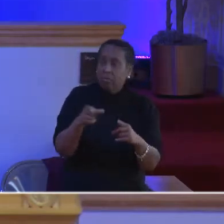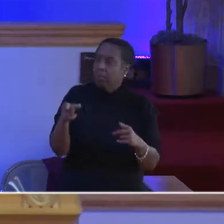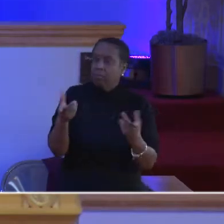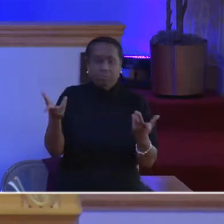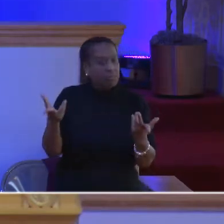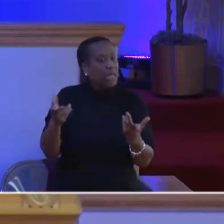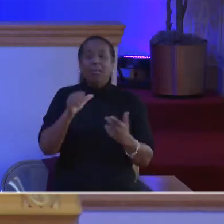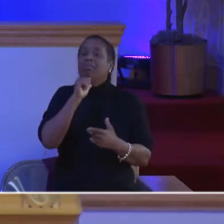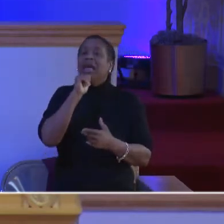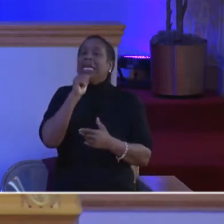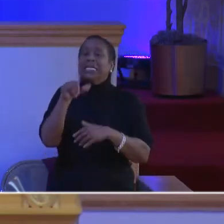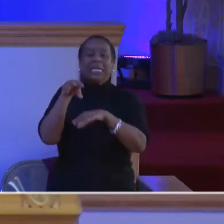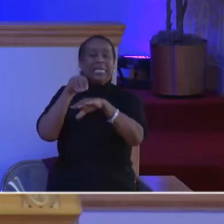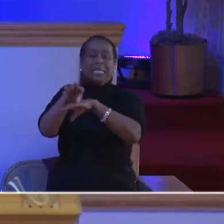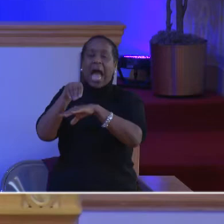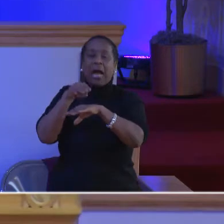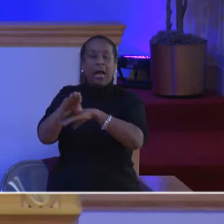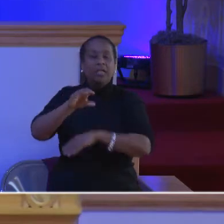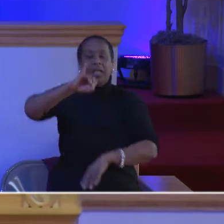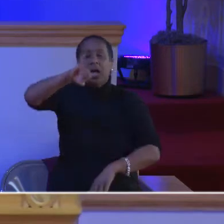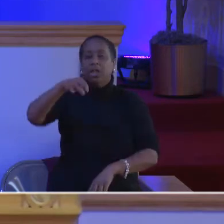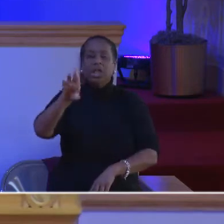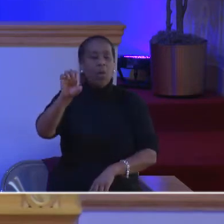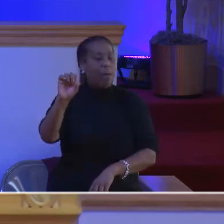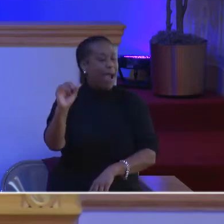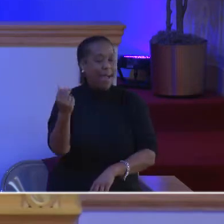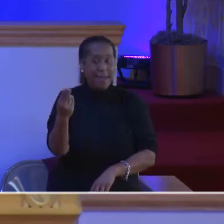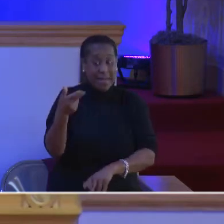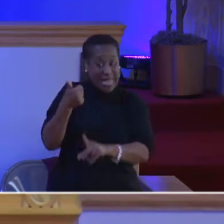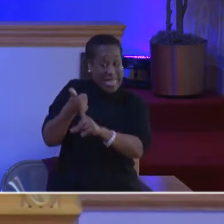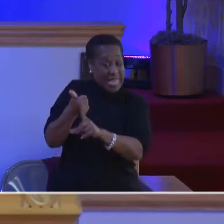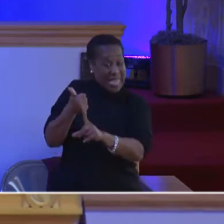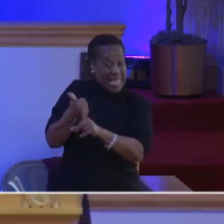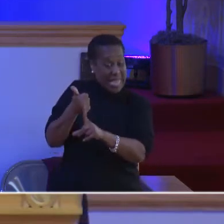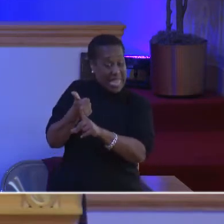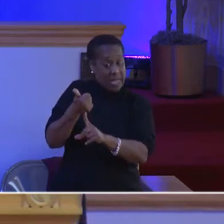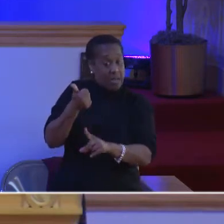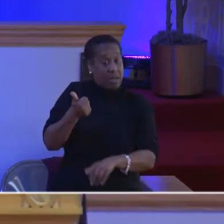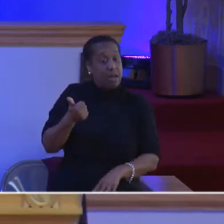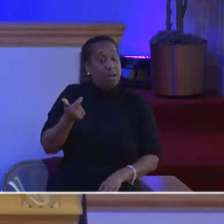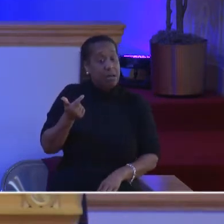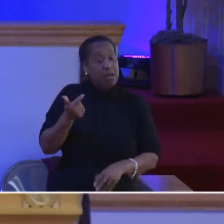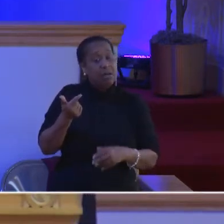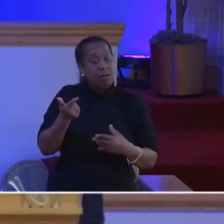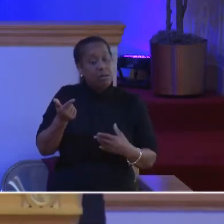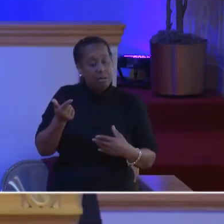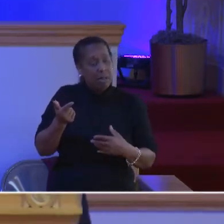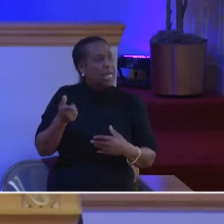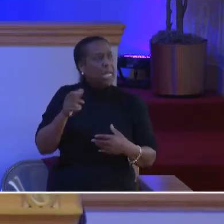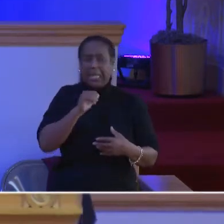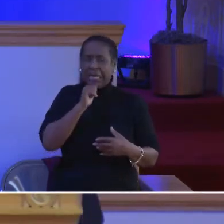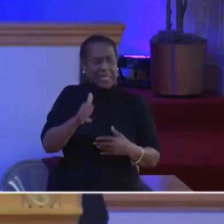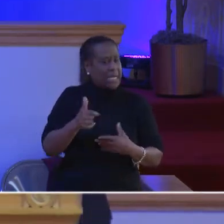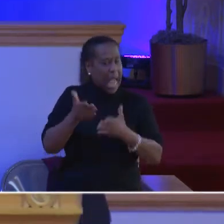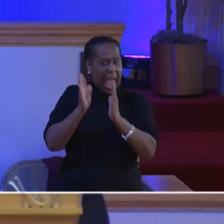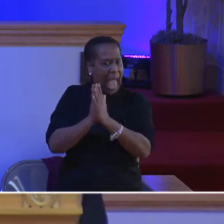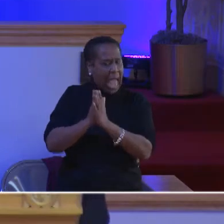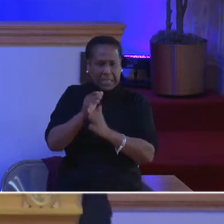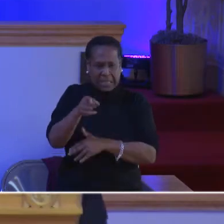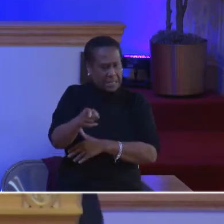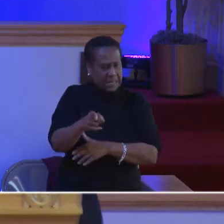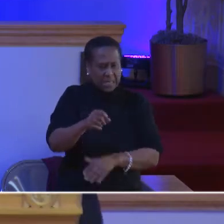not consult Jeremiah, who was a contemporary of Huldah. They did not